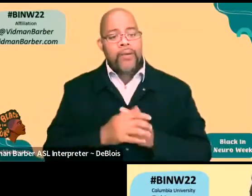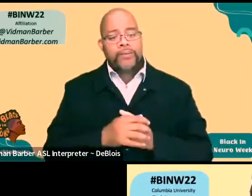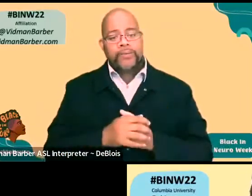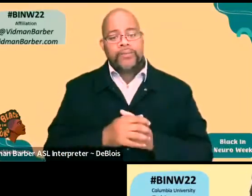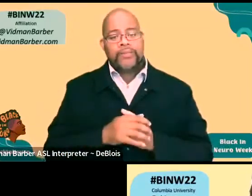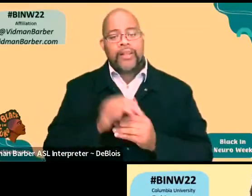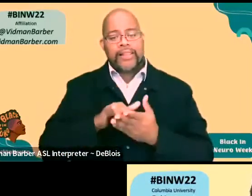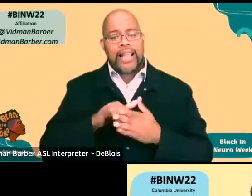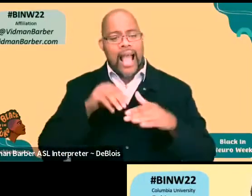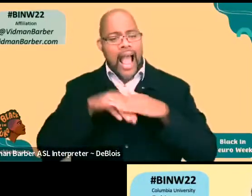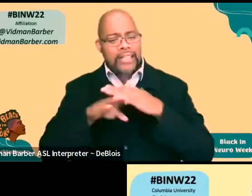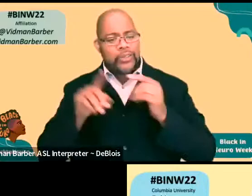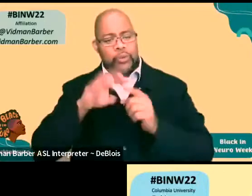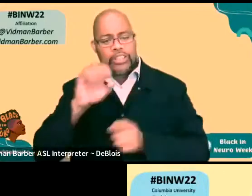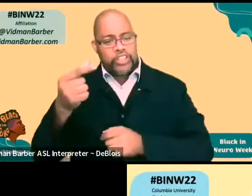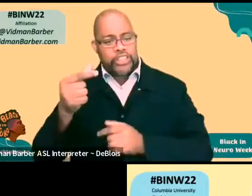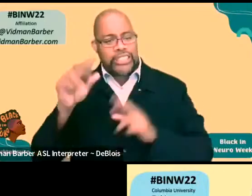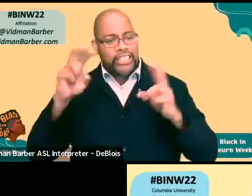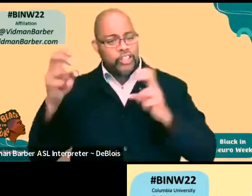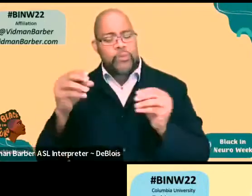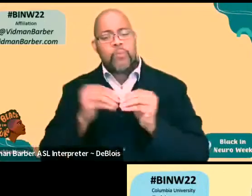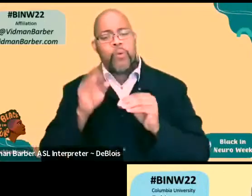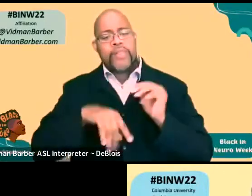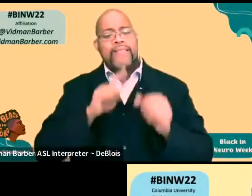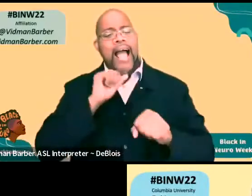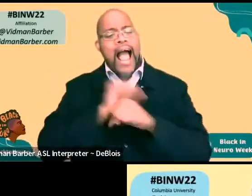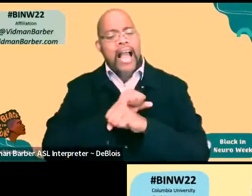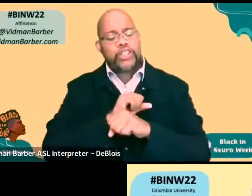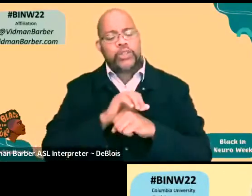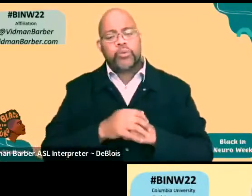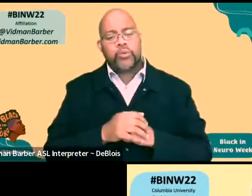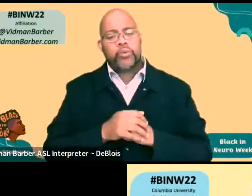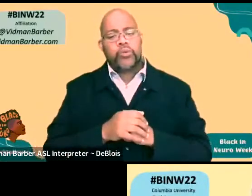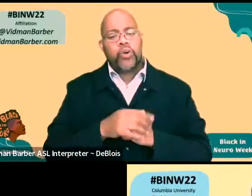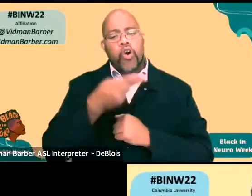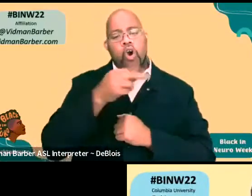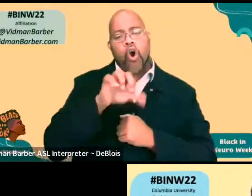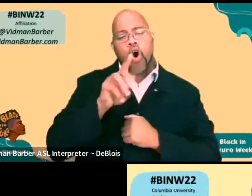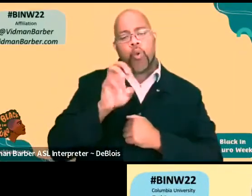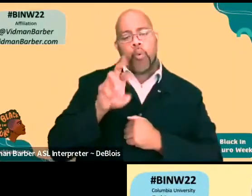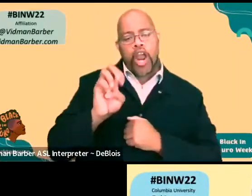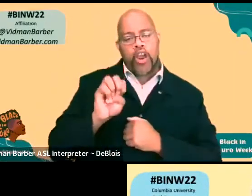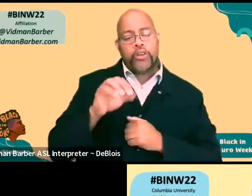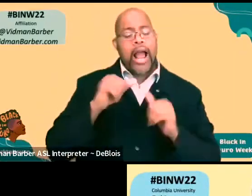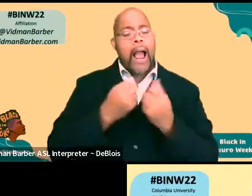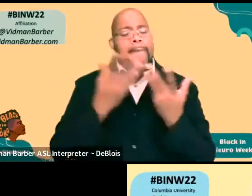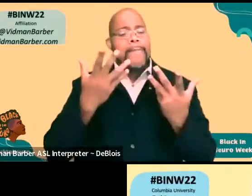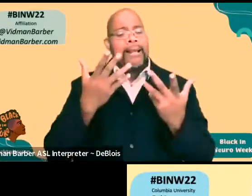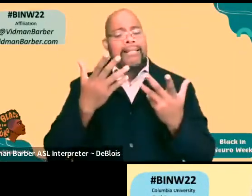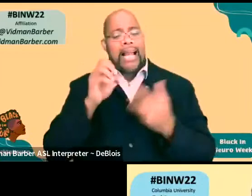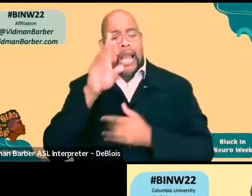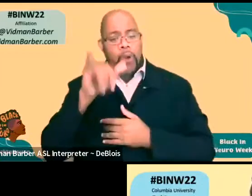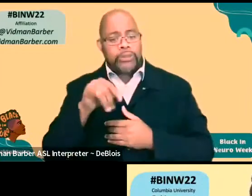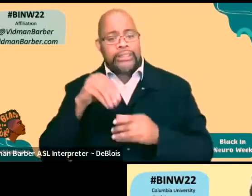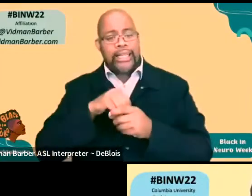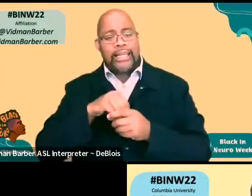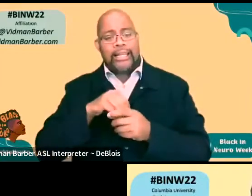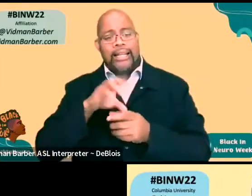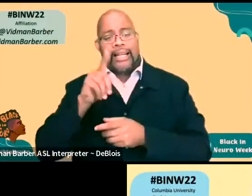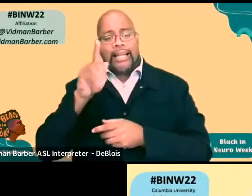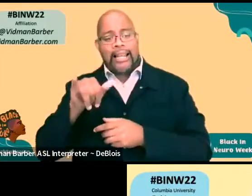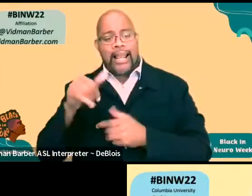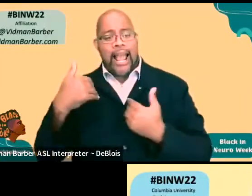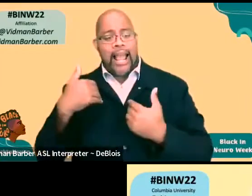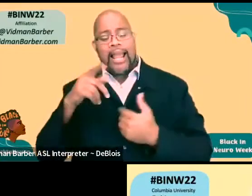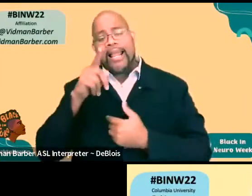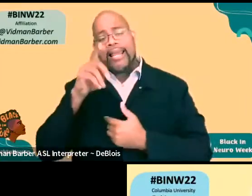there's access to EEG issues more so than the actual hardware, right? So how many counties in Kenya have an EEG tech?